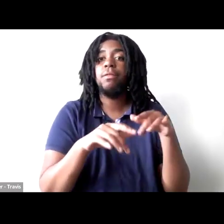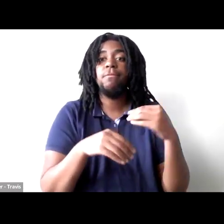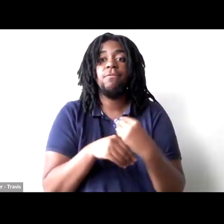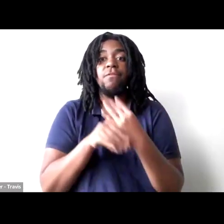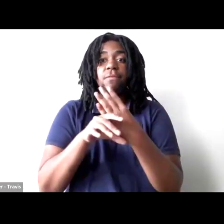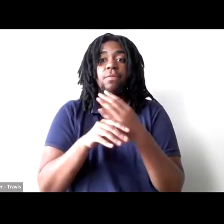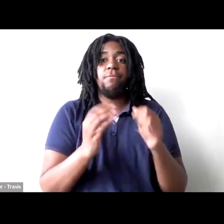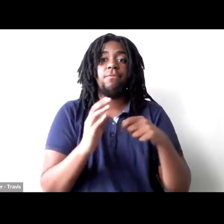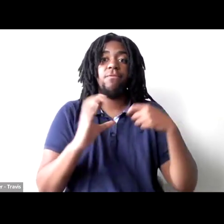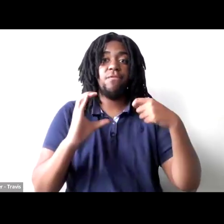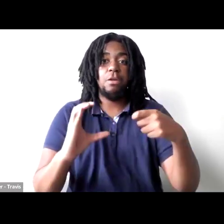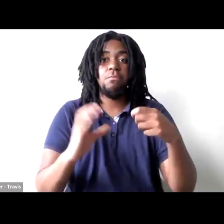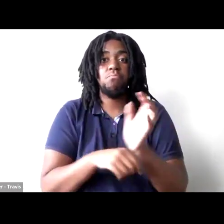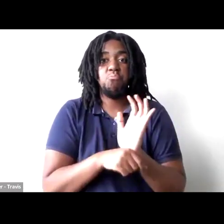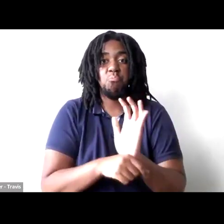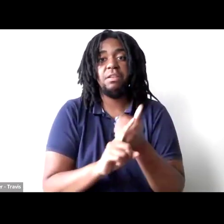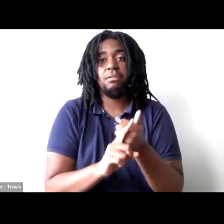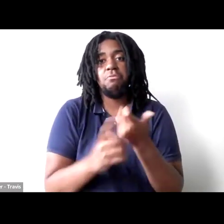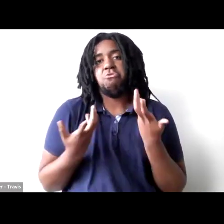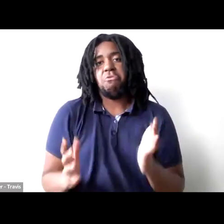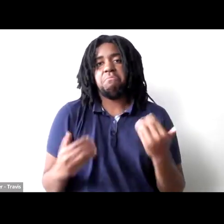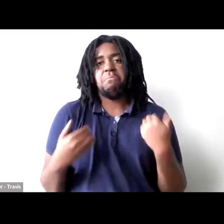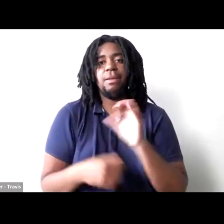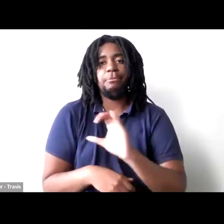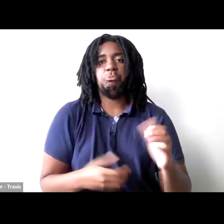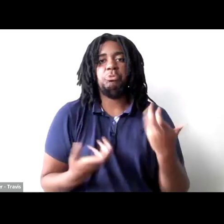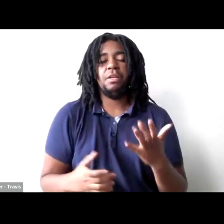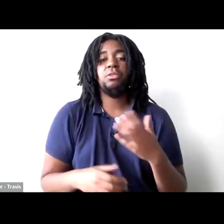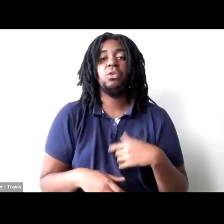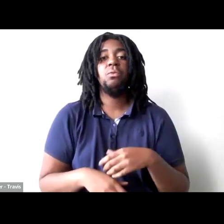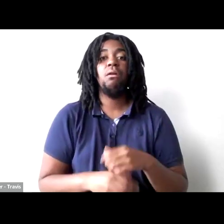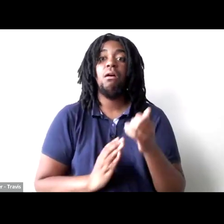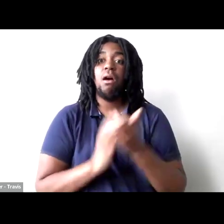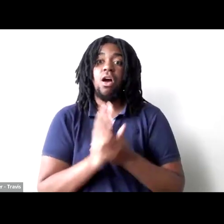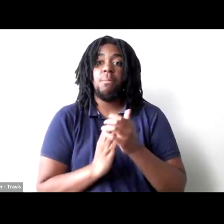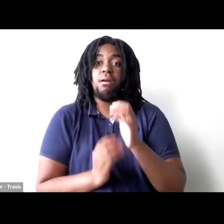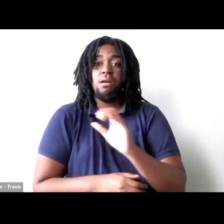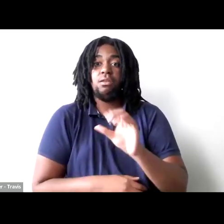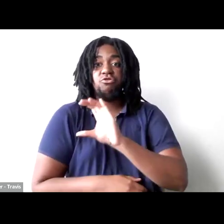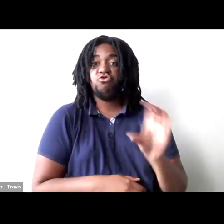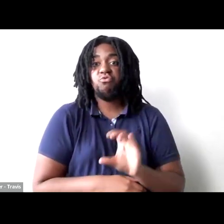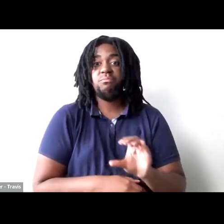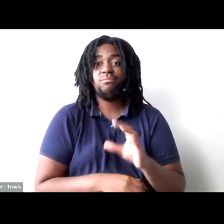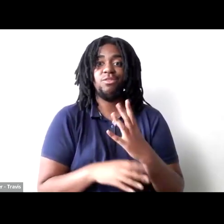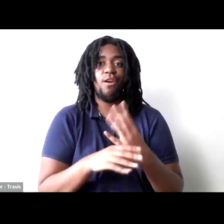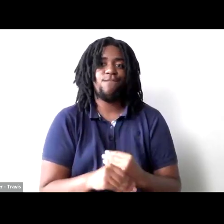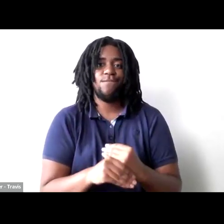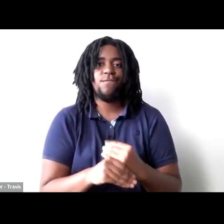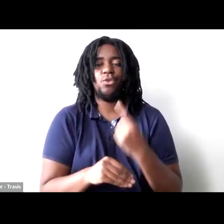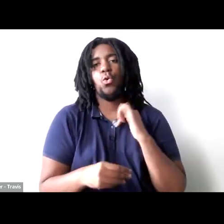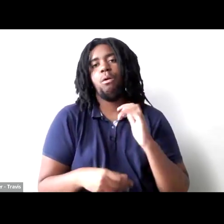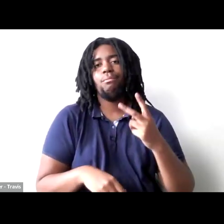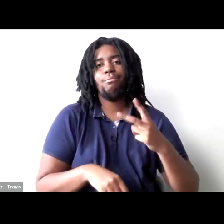captioned. So you may want to turn off your auto captions in Zoom while that is playing so you don't have double